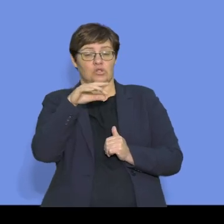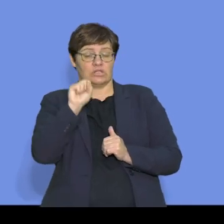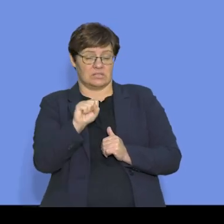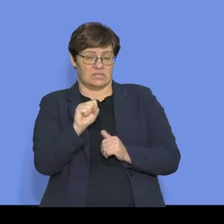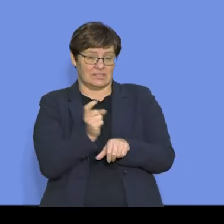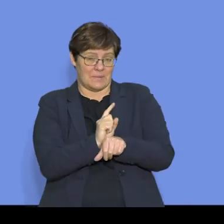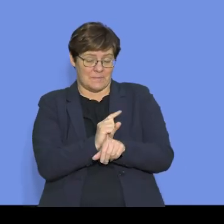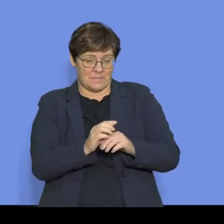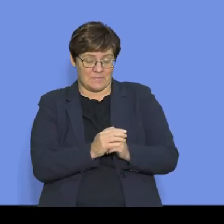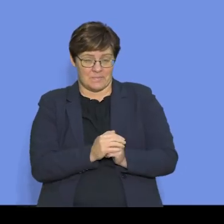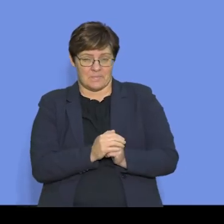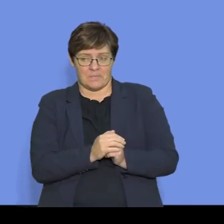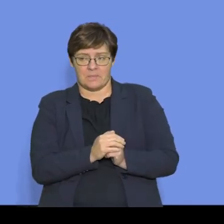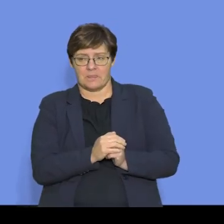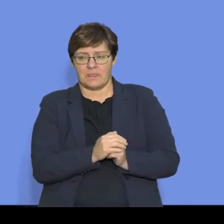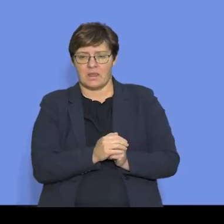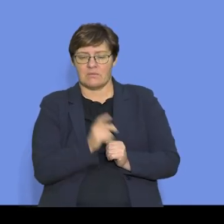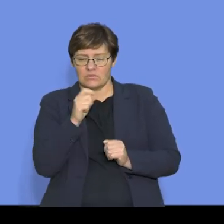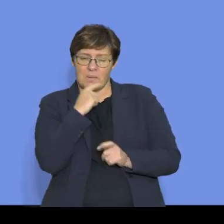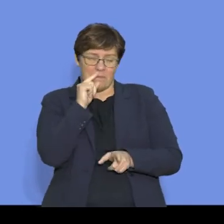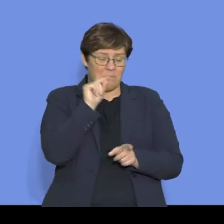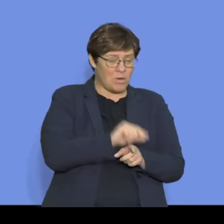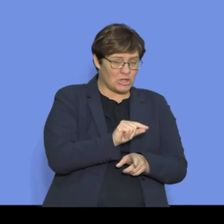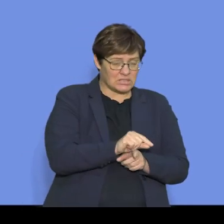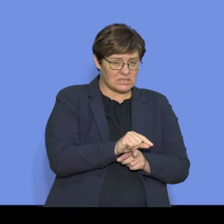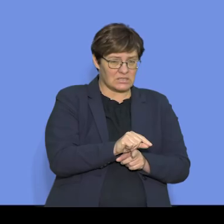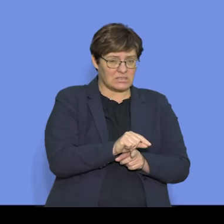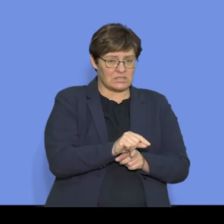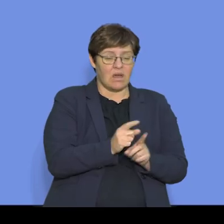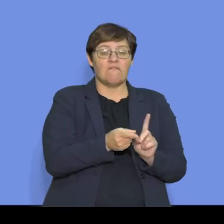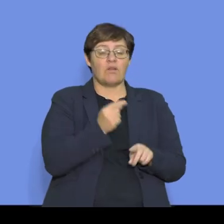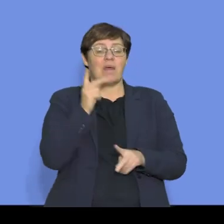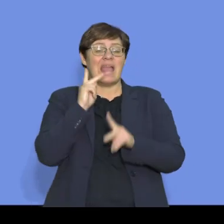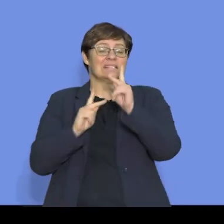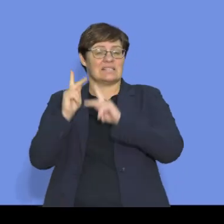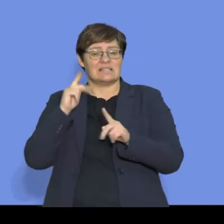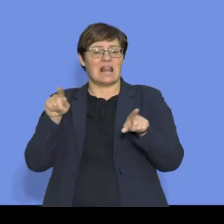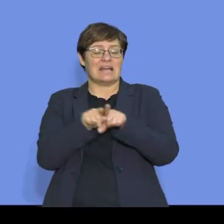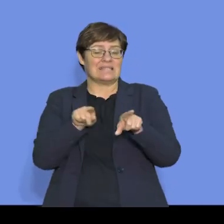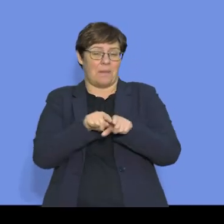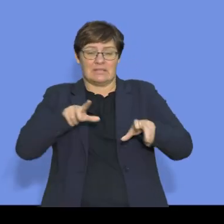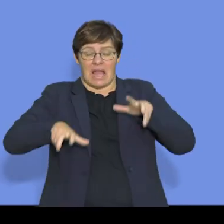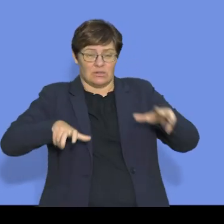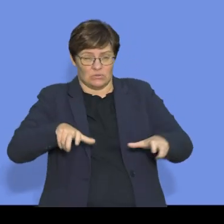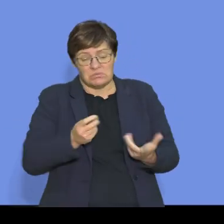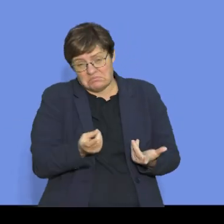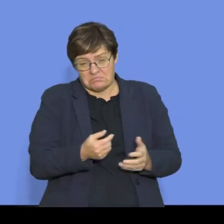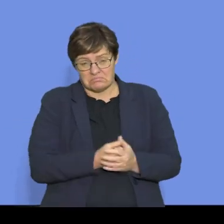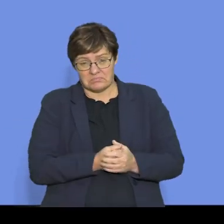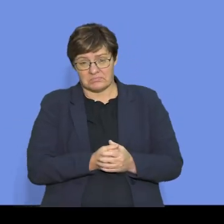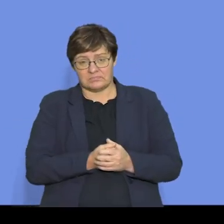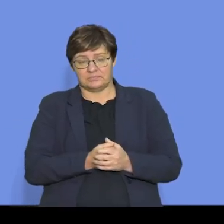Cretaceous period. And scientists actually think birds evolved from ancestors which were like